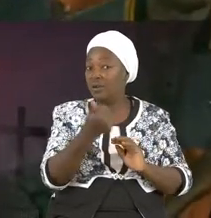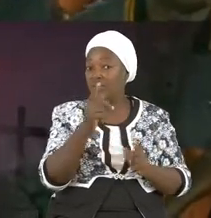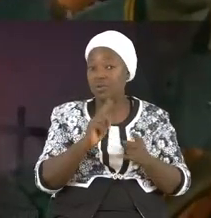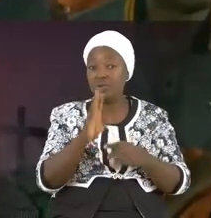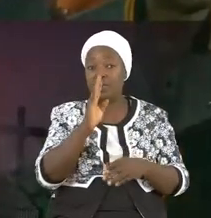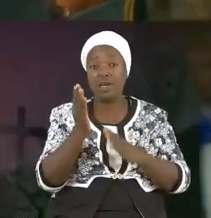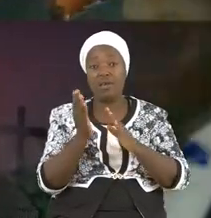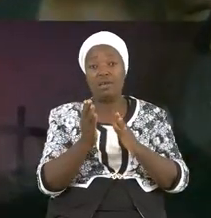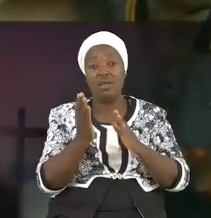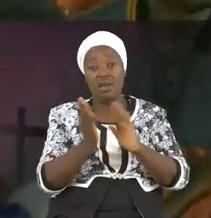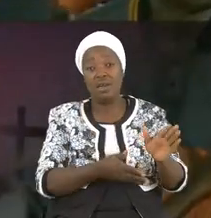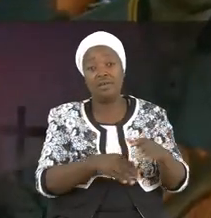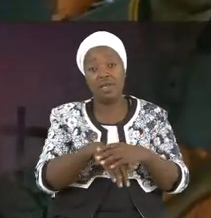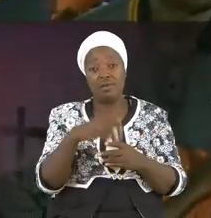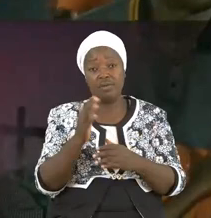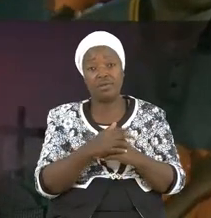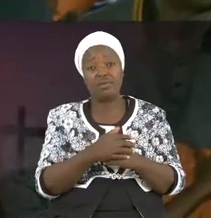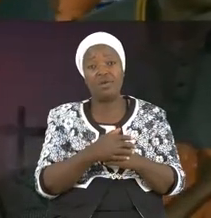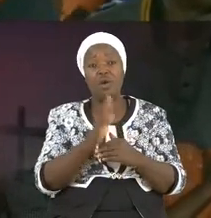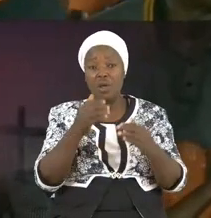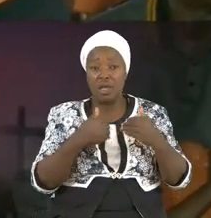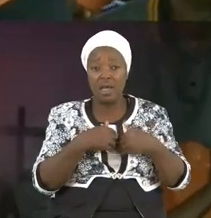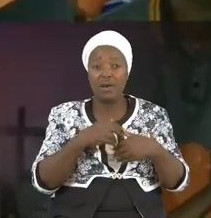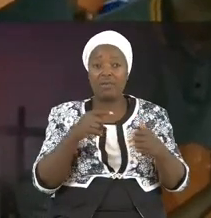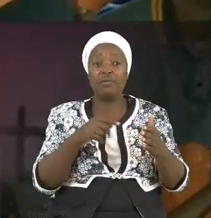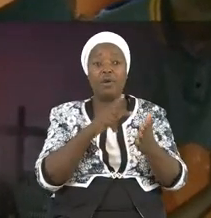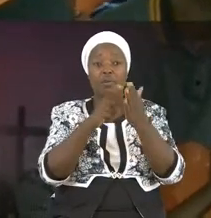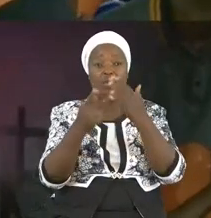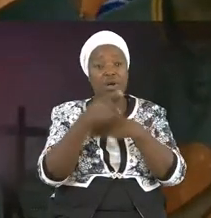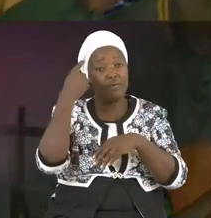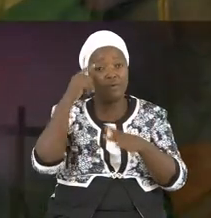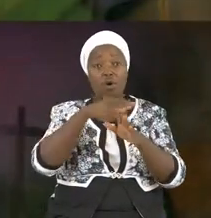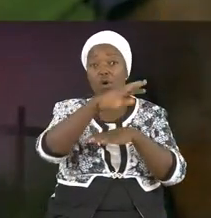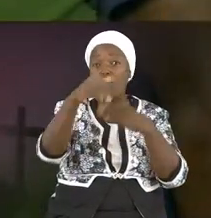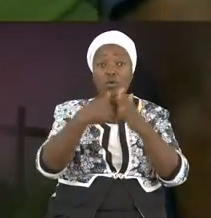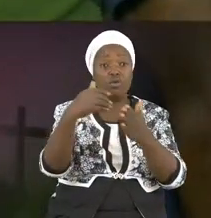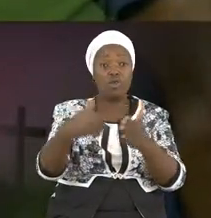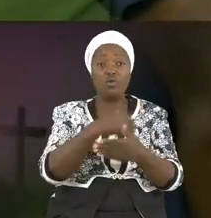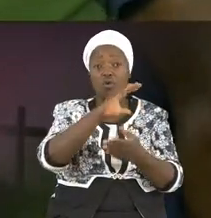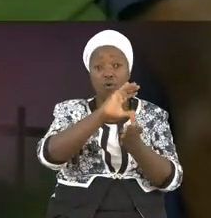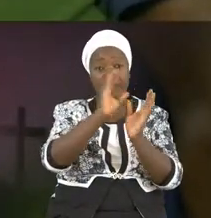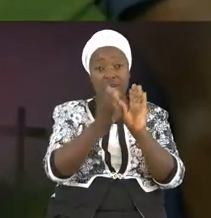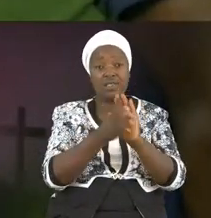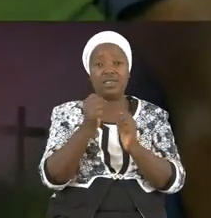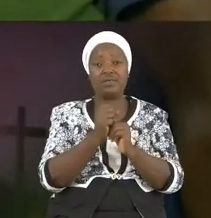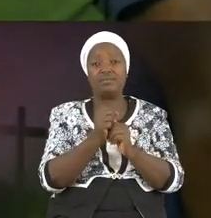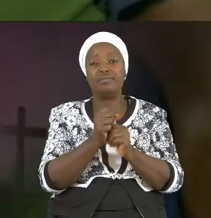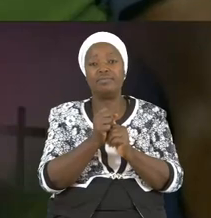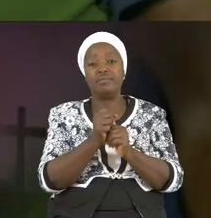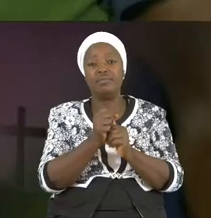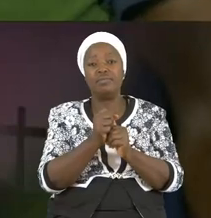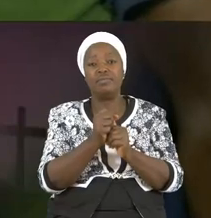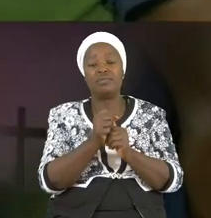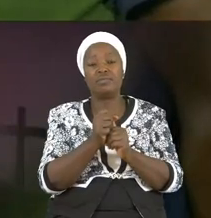There will be converts rally for all those who are giving their lives to Christ. That will be coming up